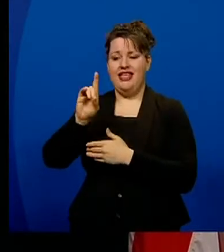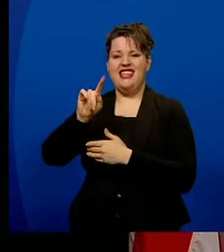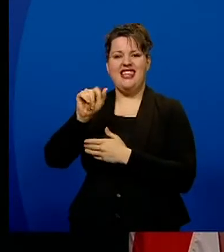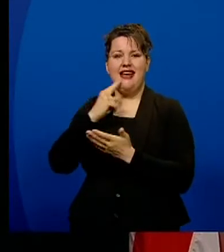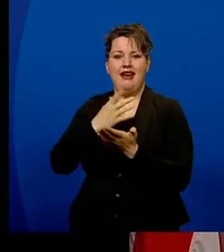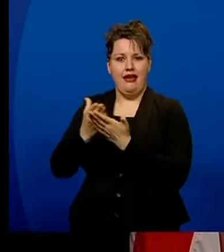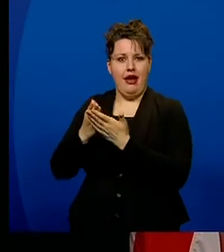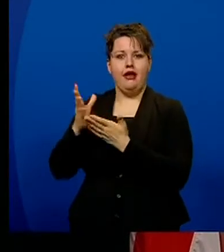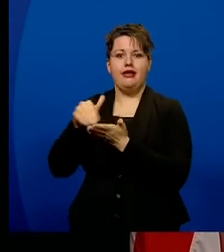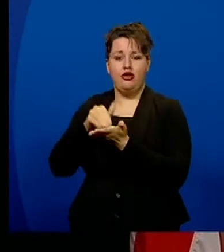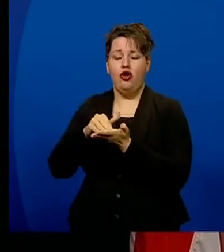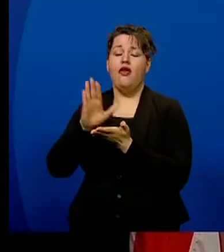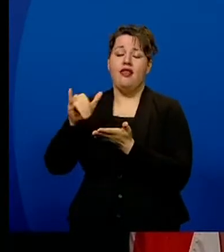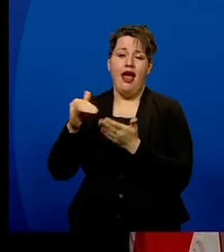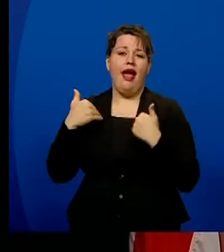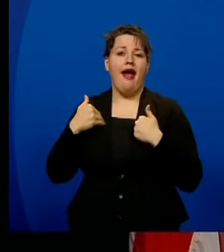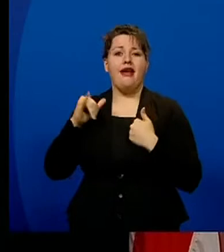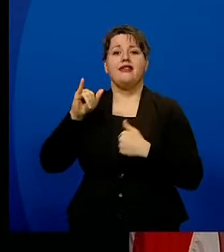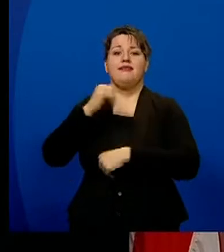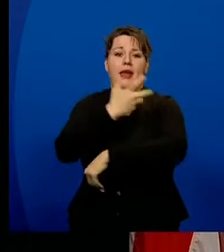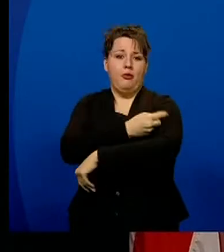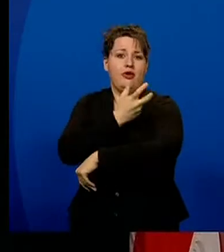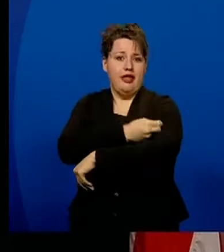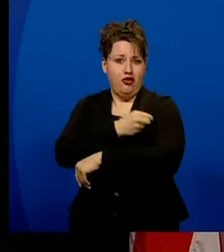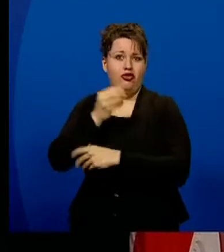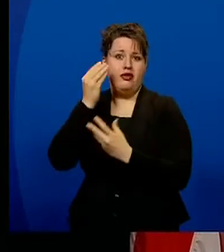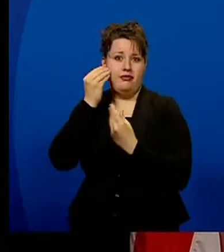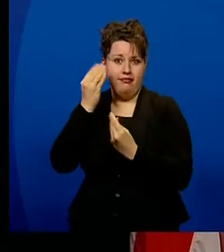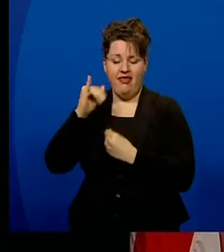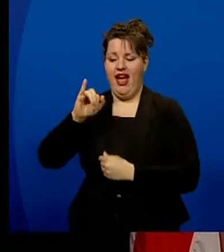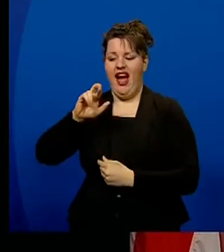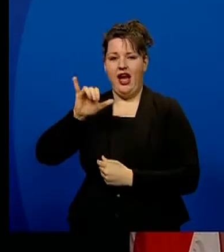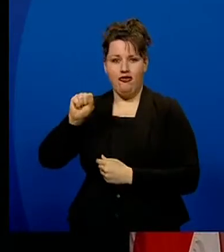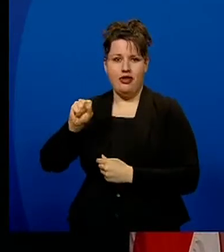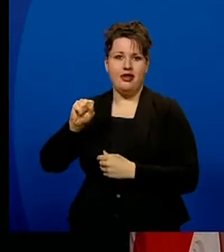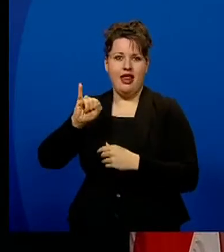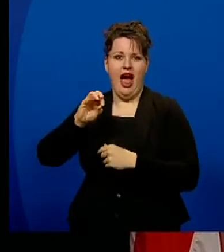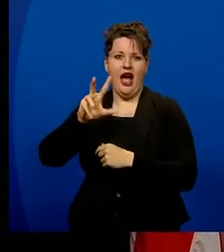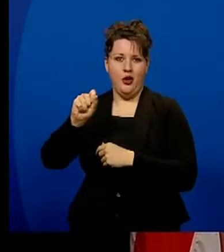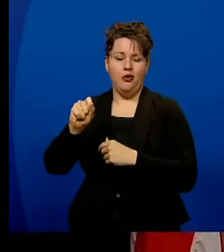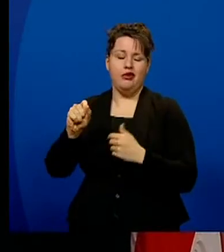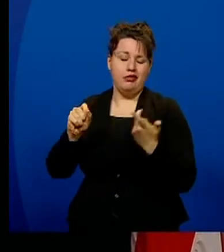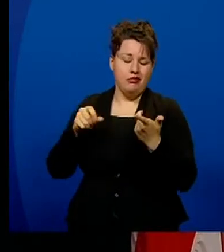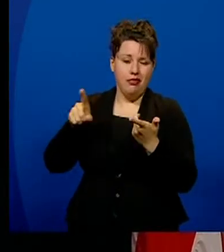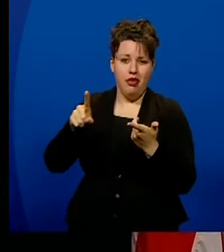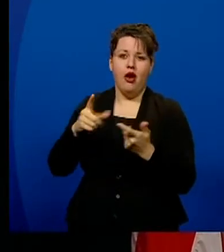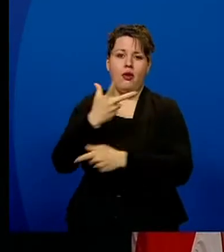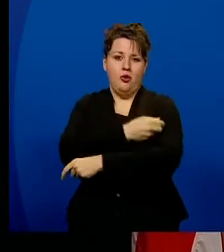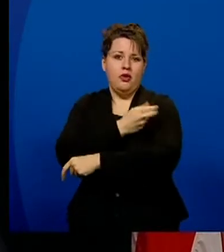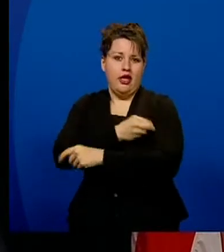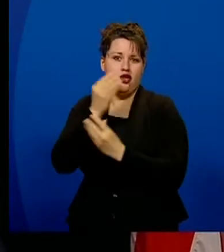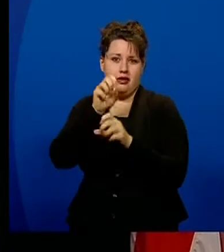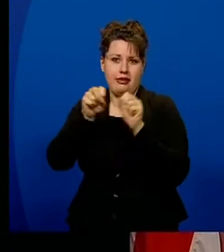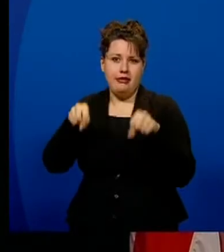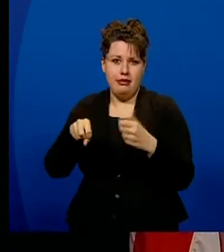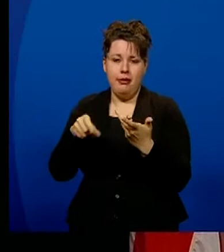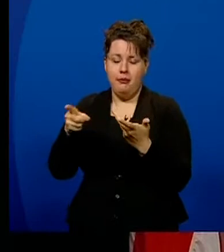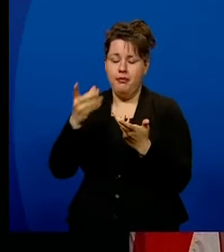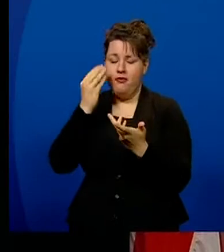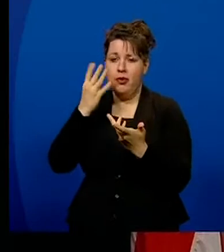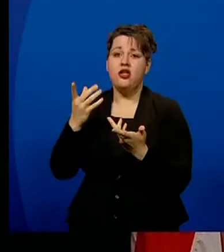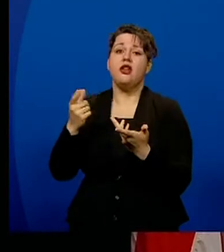Iowa Immunization Registry Information System, or IRIS, the application used to report